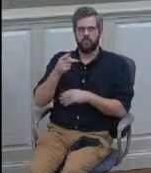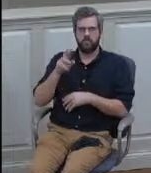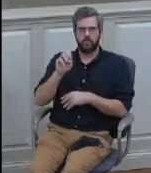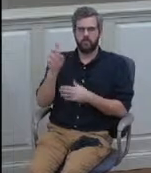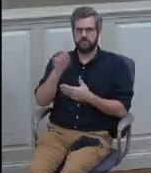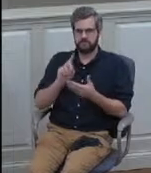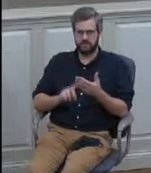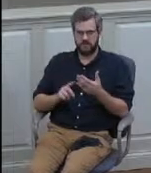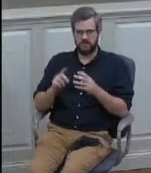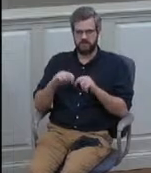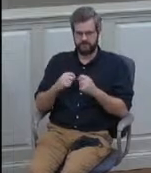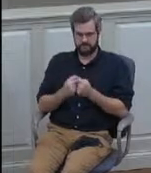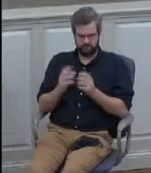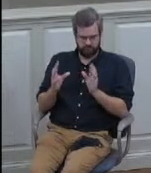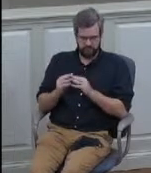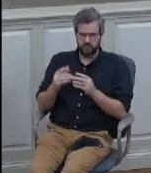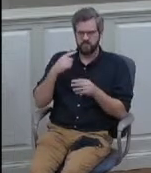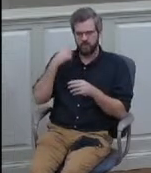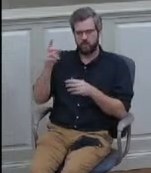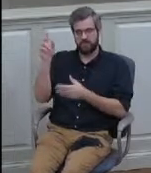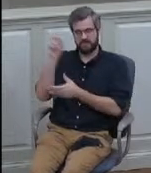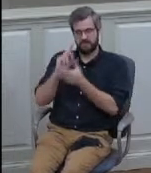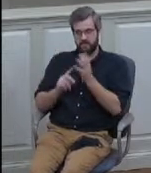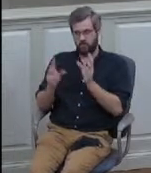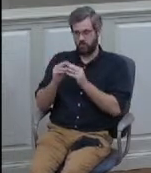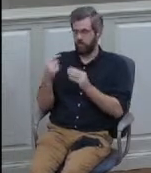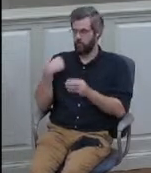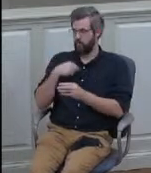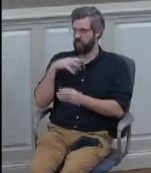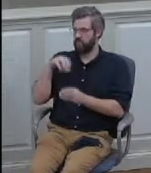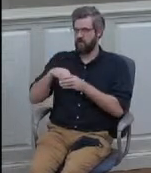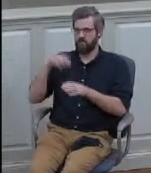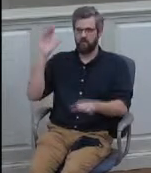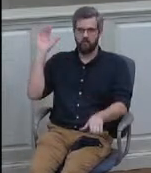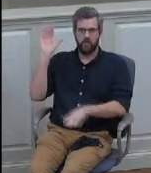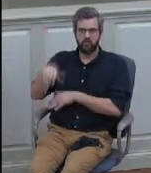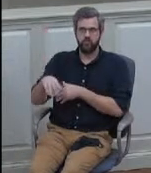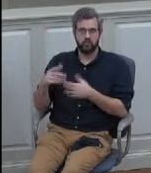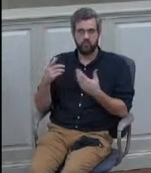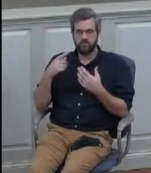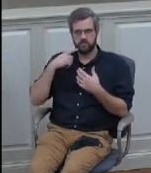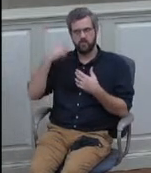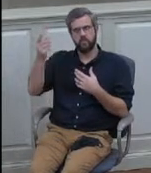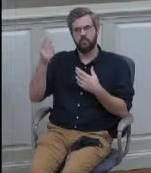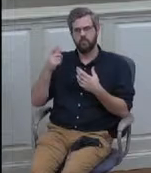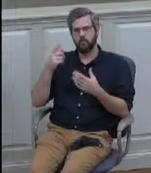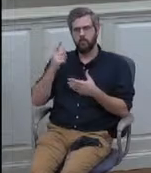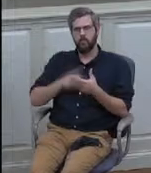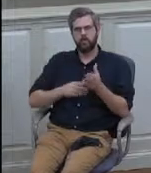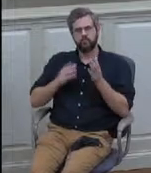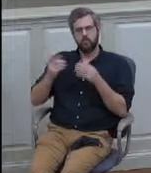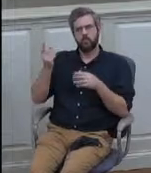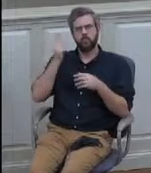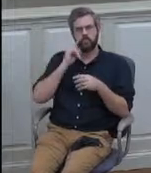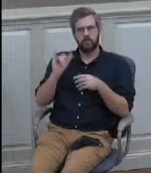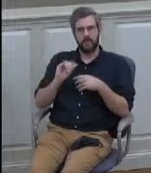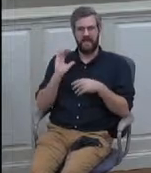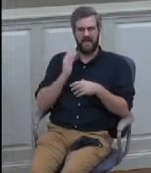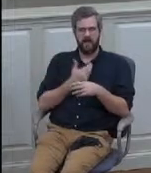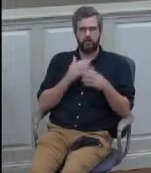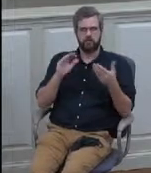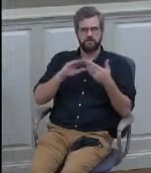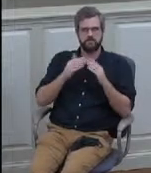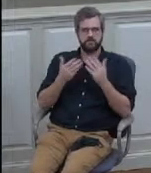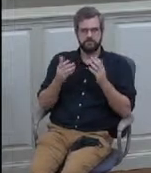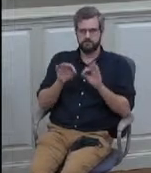them we want to be a part of that design process all the way through. We want to have a say in how that road looks for our city. It's going to be a very important